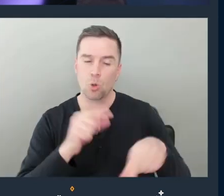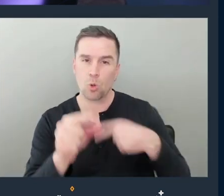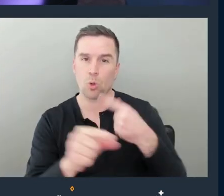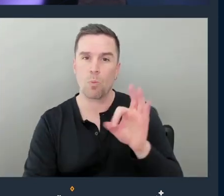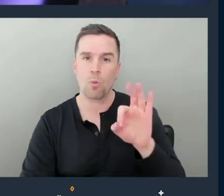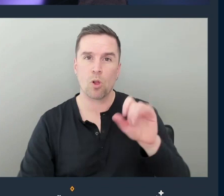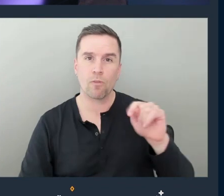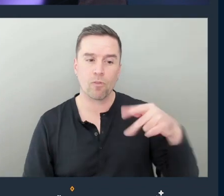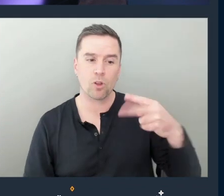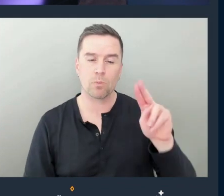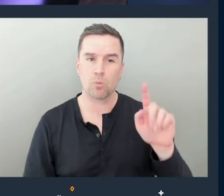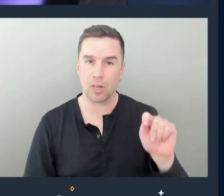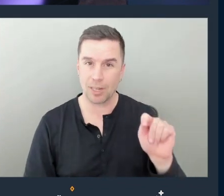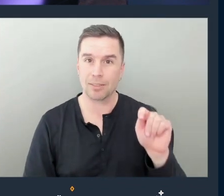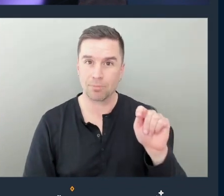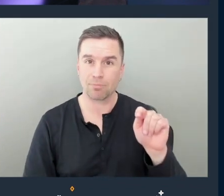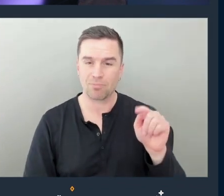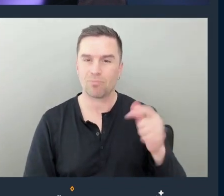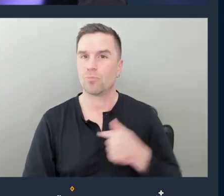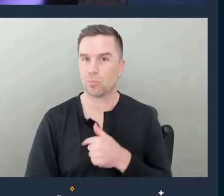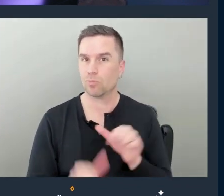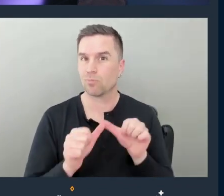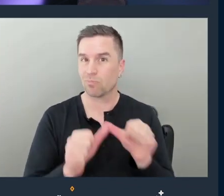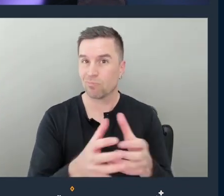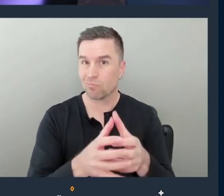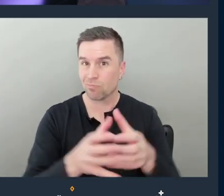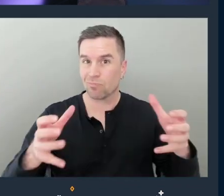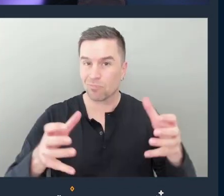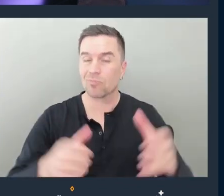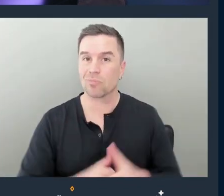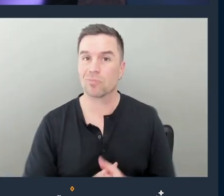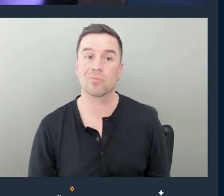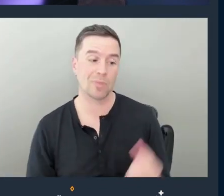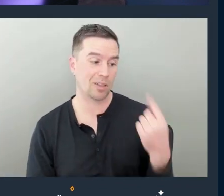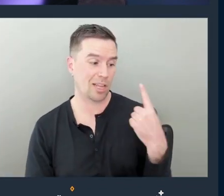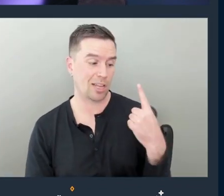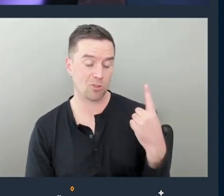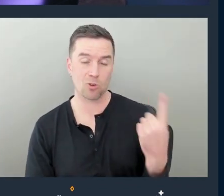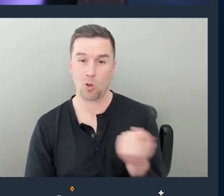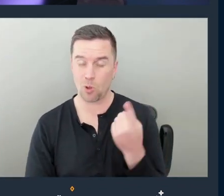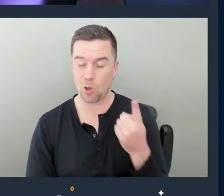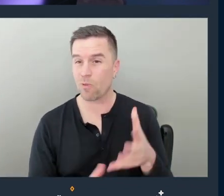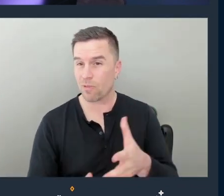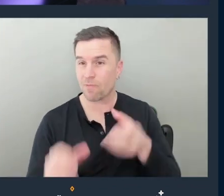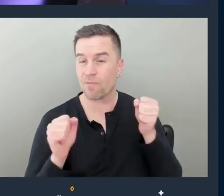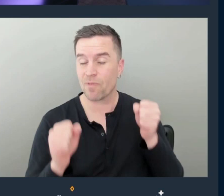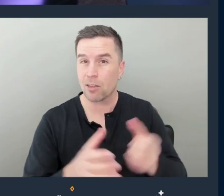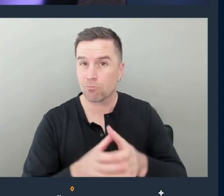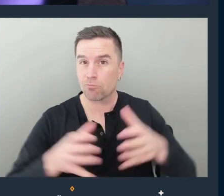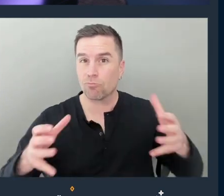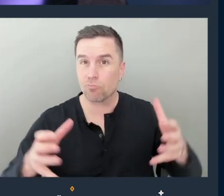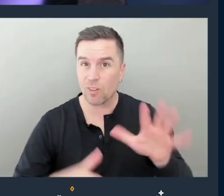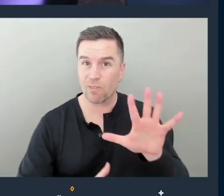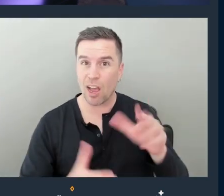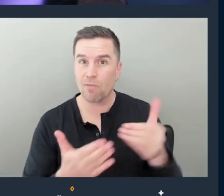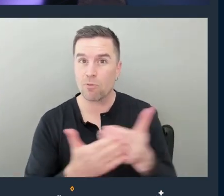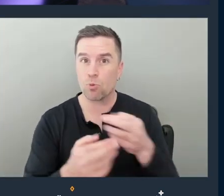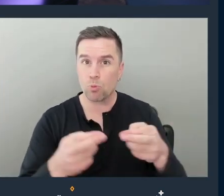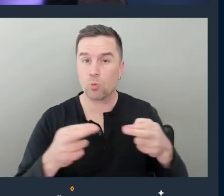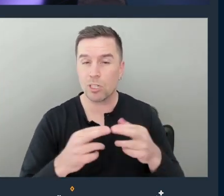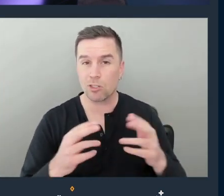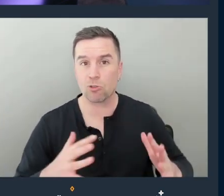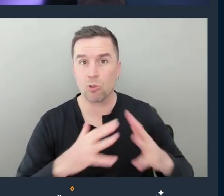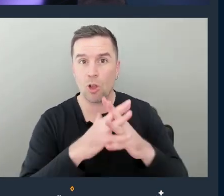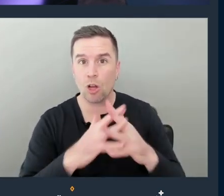increasing this. Over the last year alone, we've had the fastest rate of expansion in our history, with 5 new regions launched and 2 new regions that